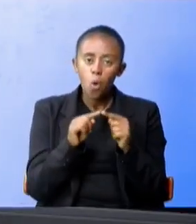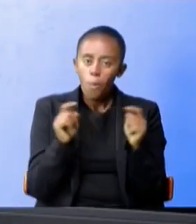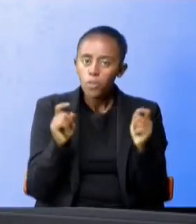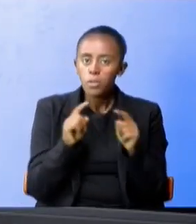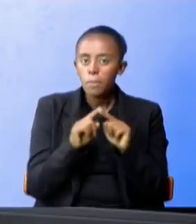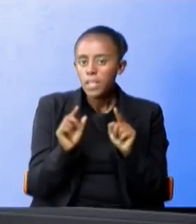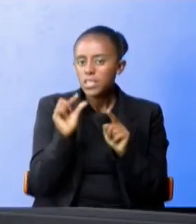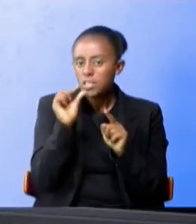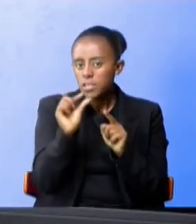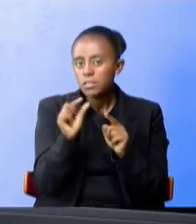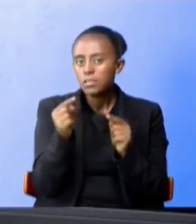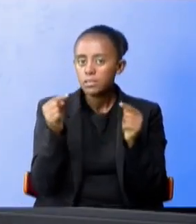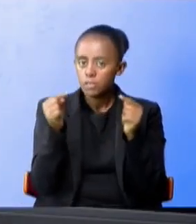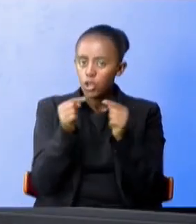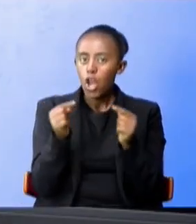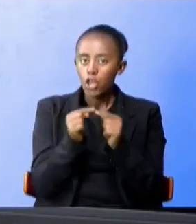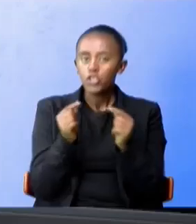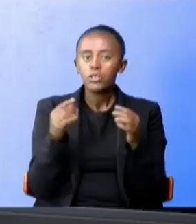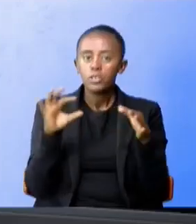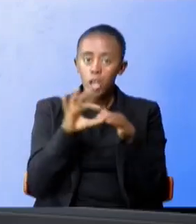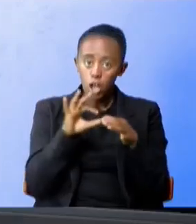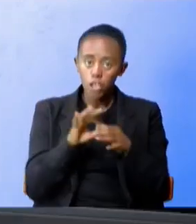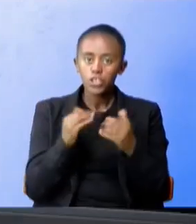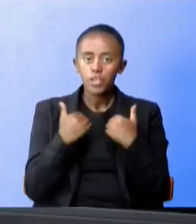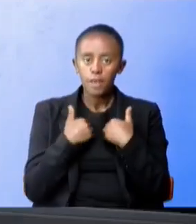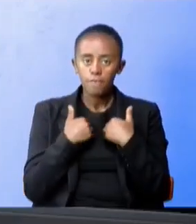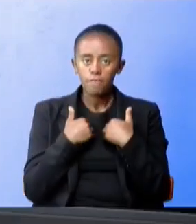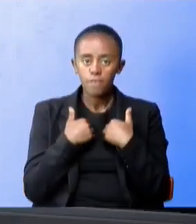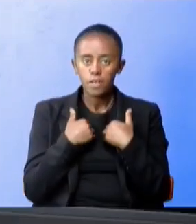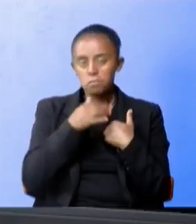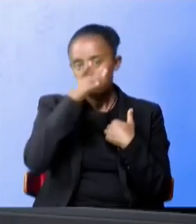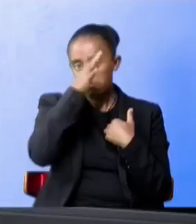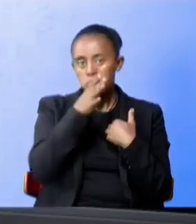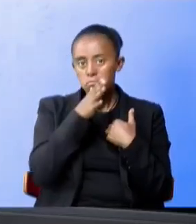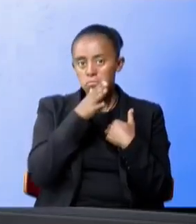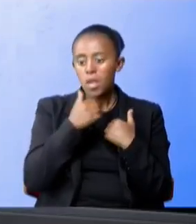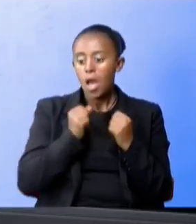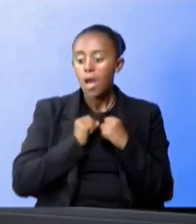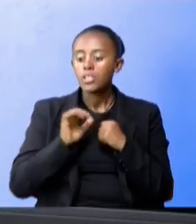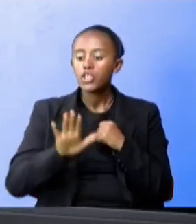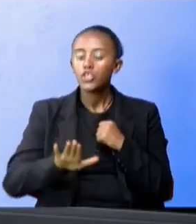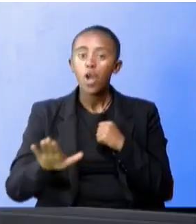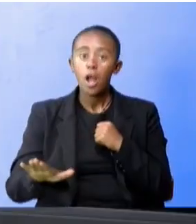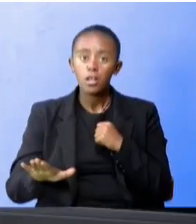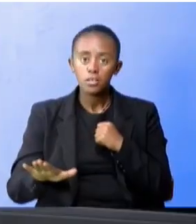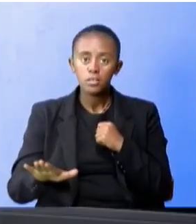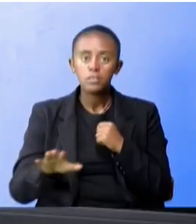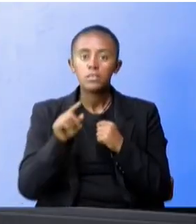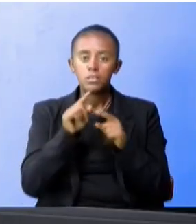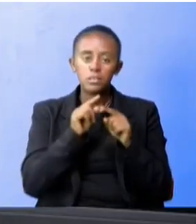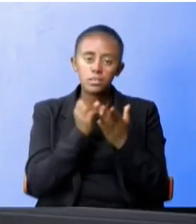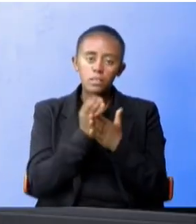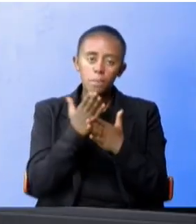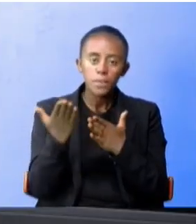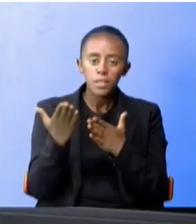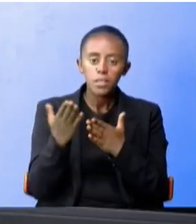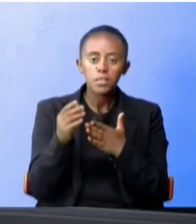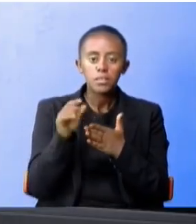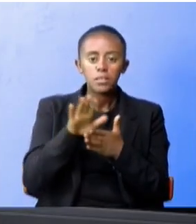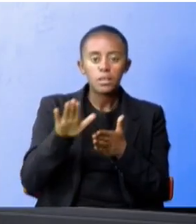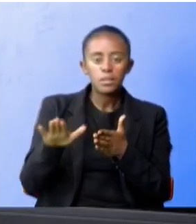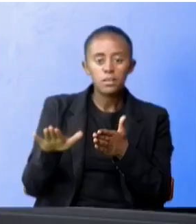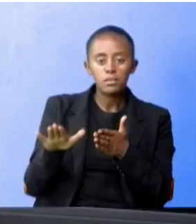still have relations. So a parent has a child. So it is something that